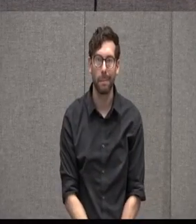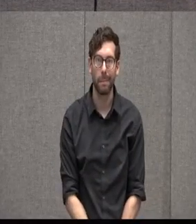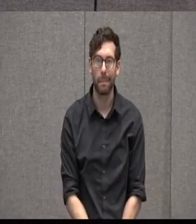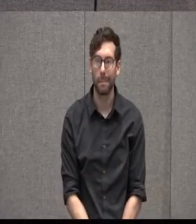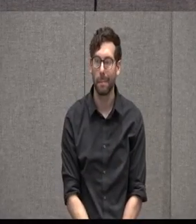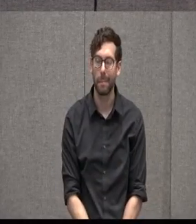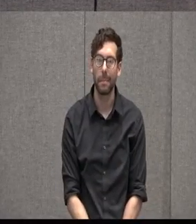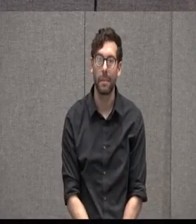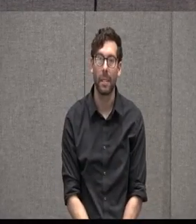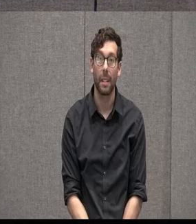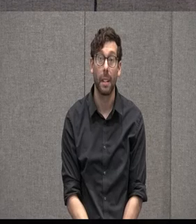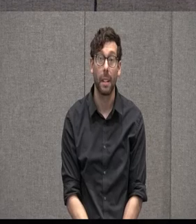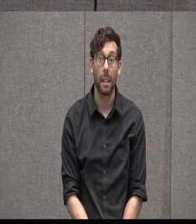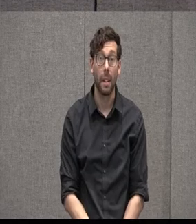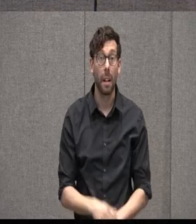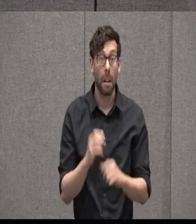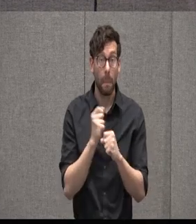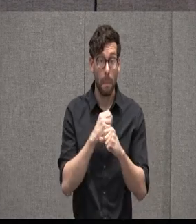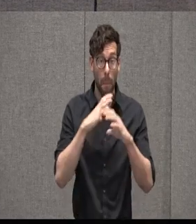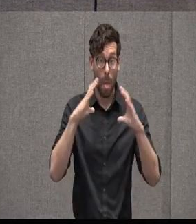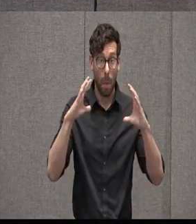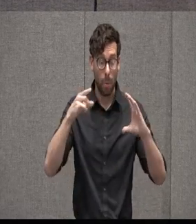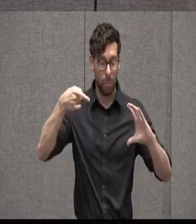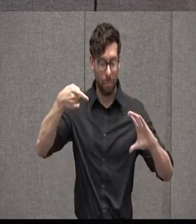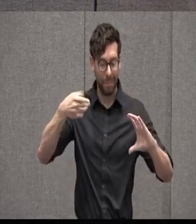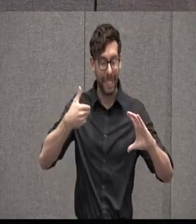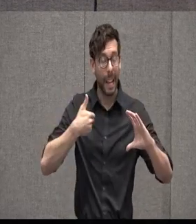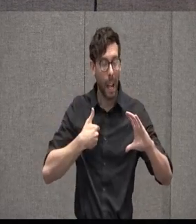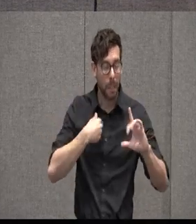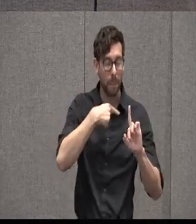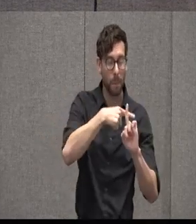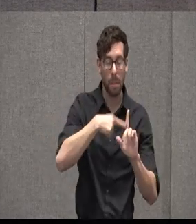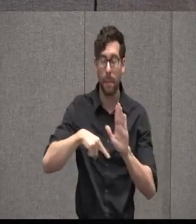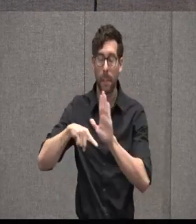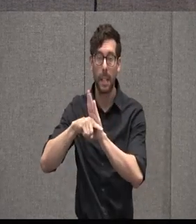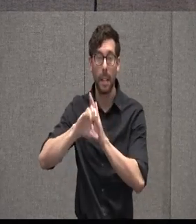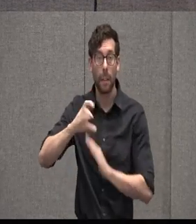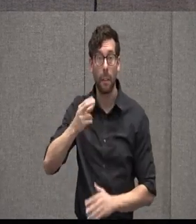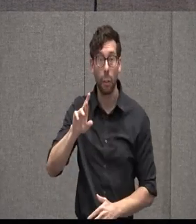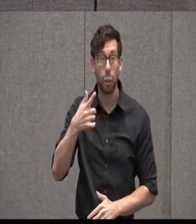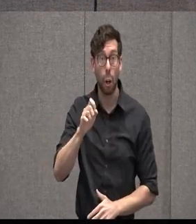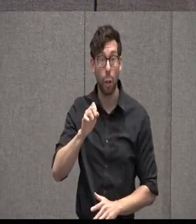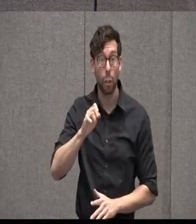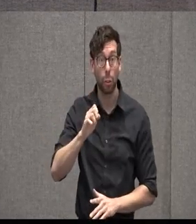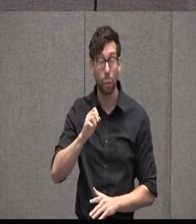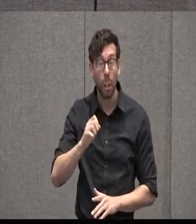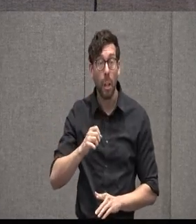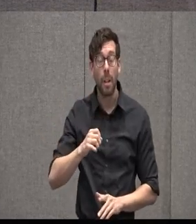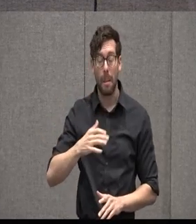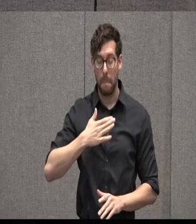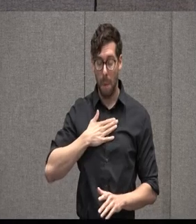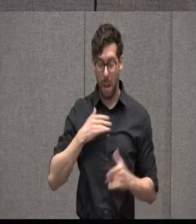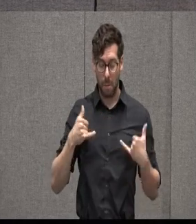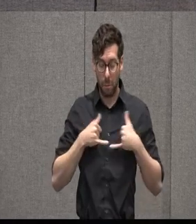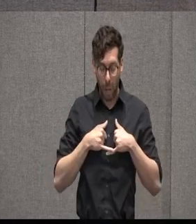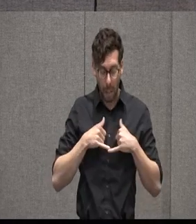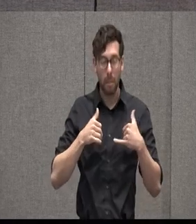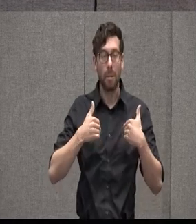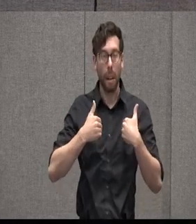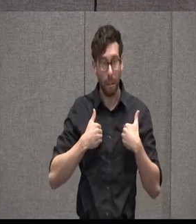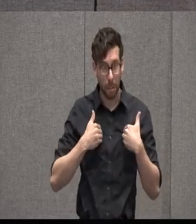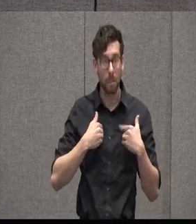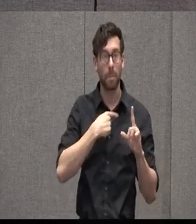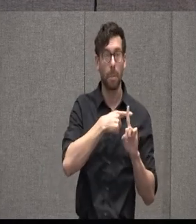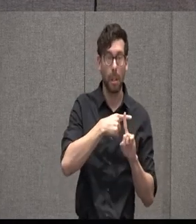So the balloon has positive and negative charges, and my coat has positive and negative charges. And as I'm rubbing